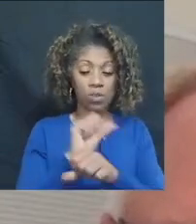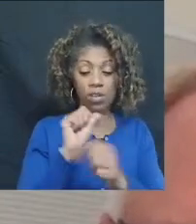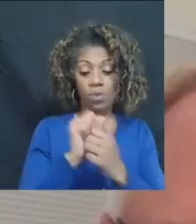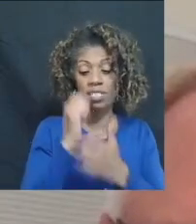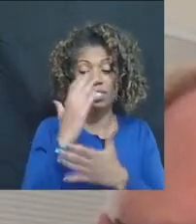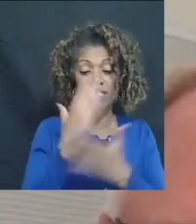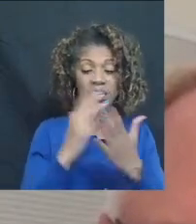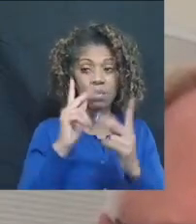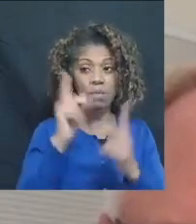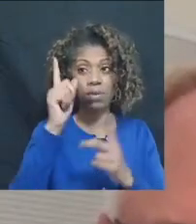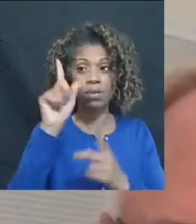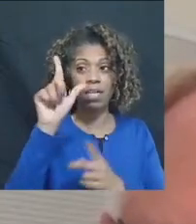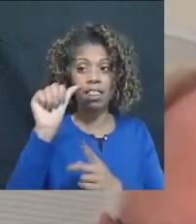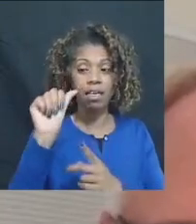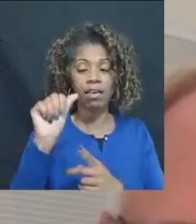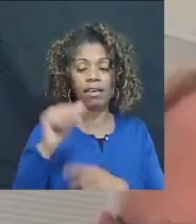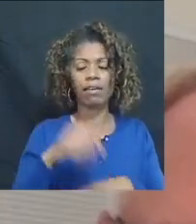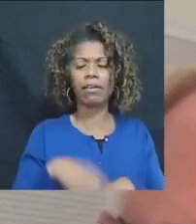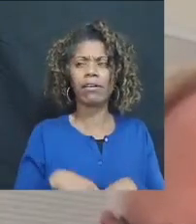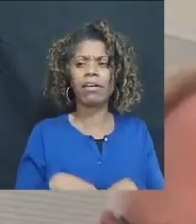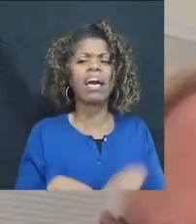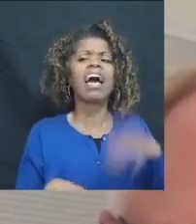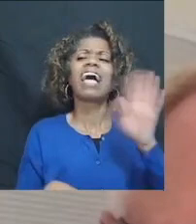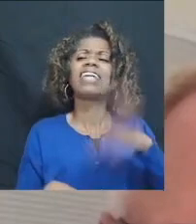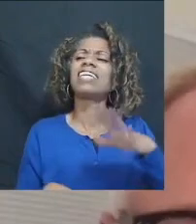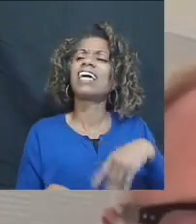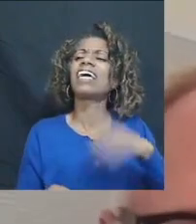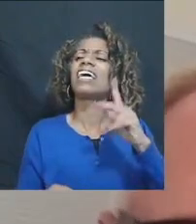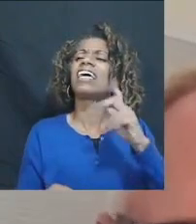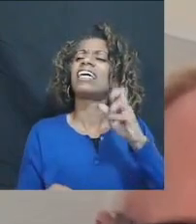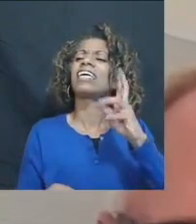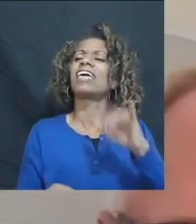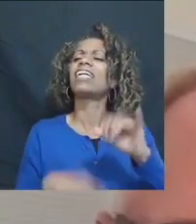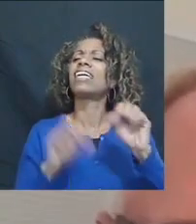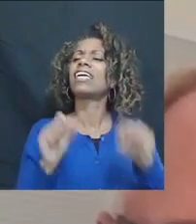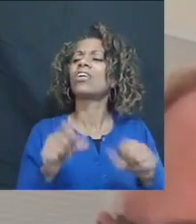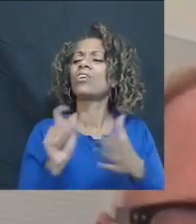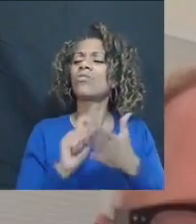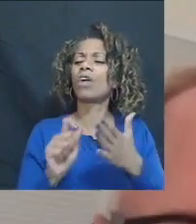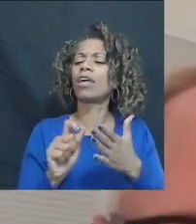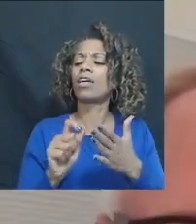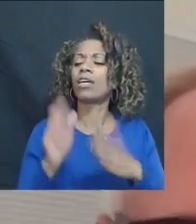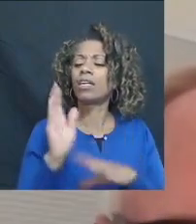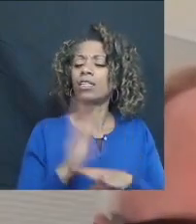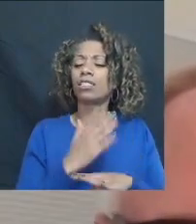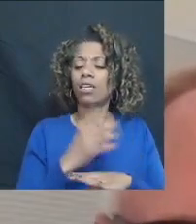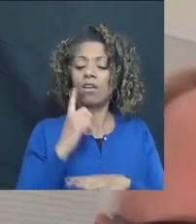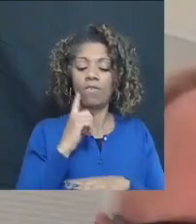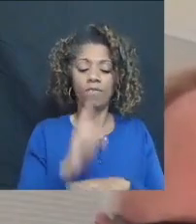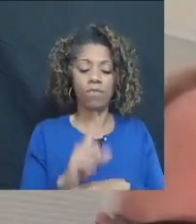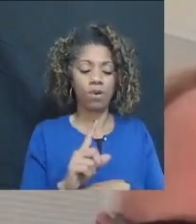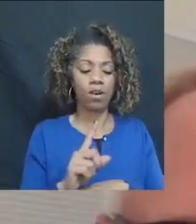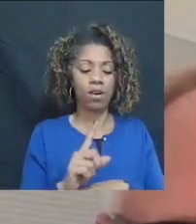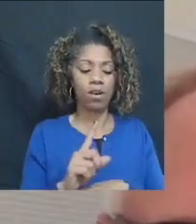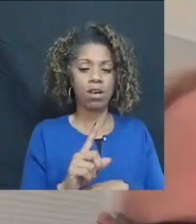had said to her one day, Kelly, can you write a song for public health? And she's like, Mom, well, let me think about that.